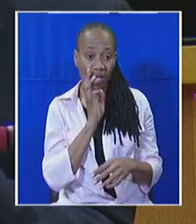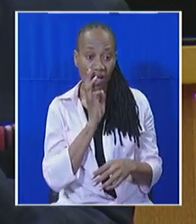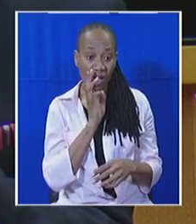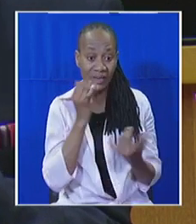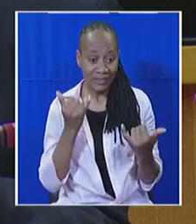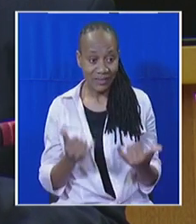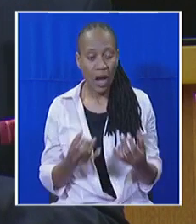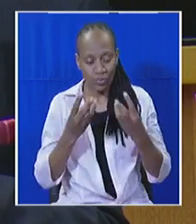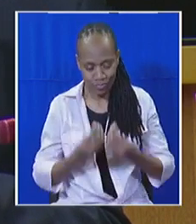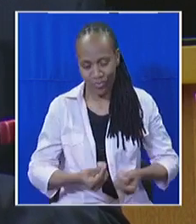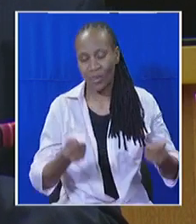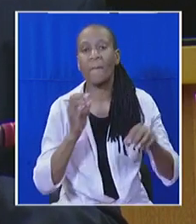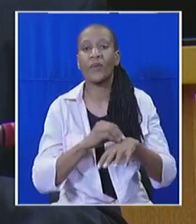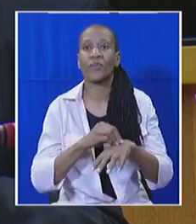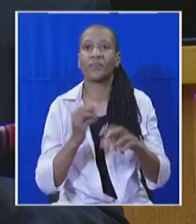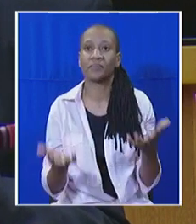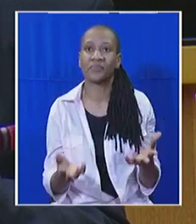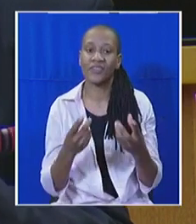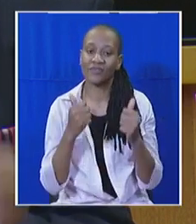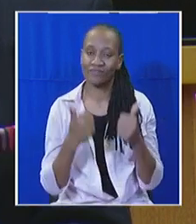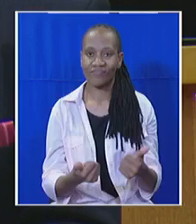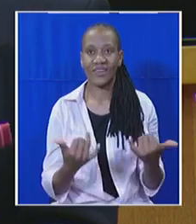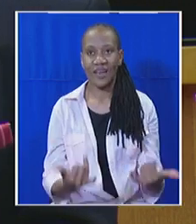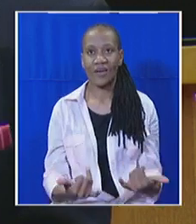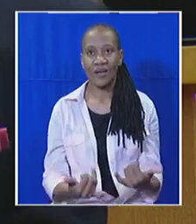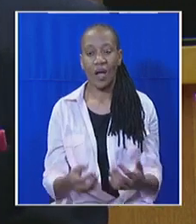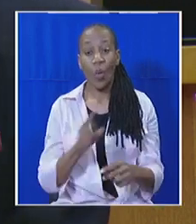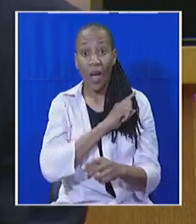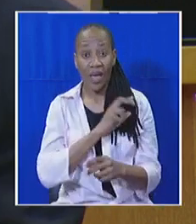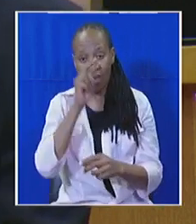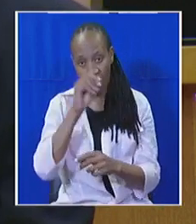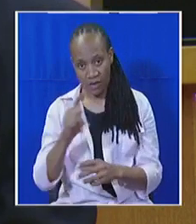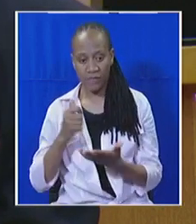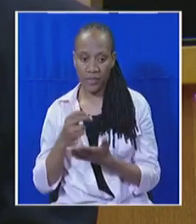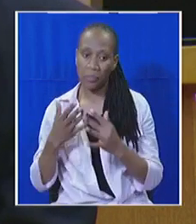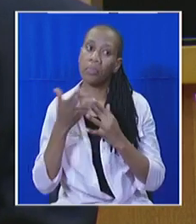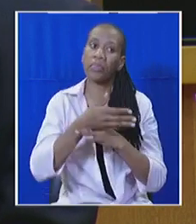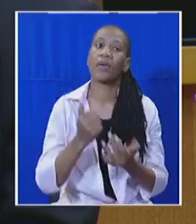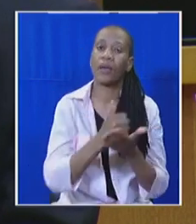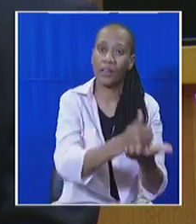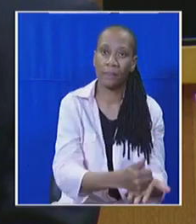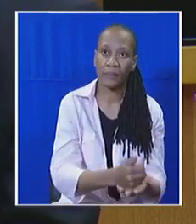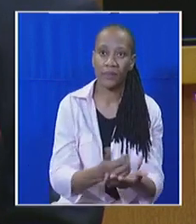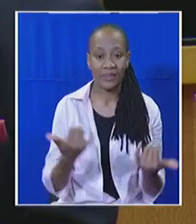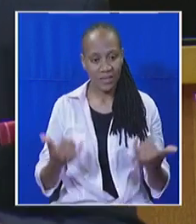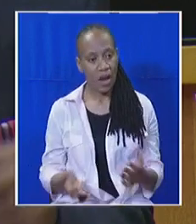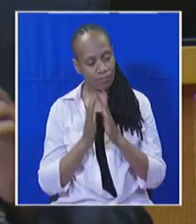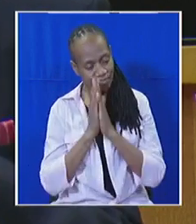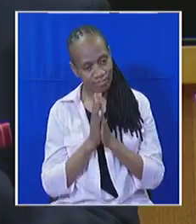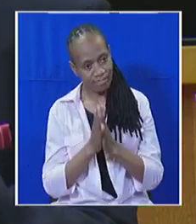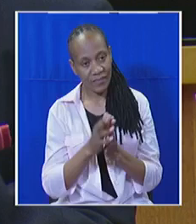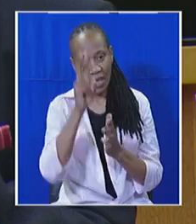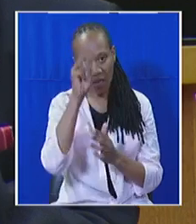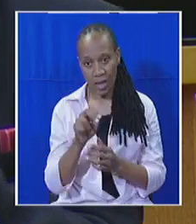now been resolved after continuous intervention of the NFP. Wherefore, we call upon this Honorable House